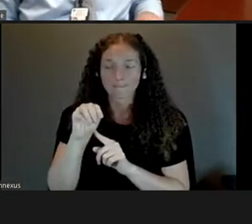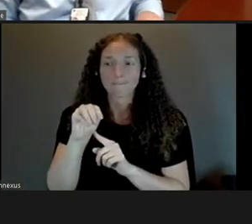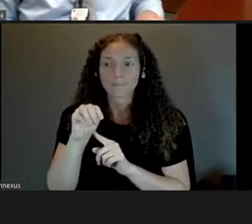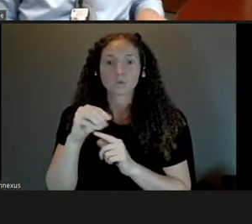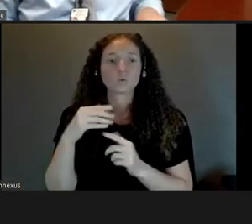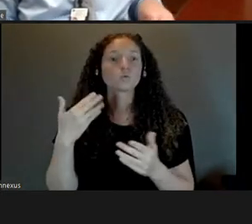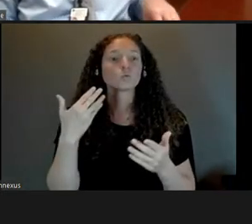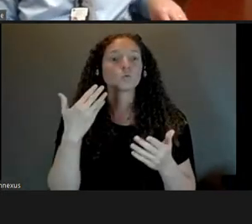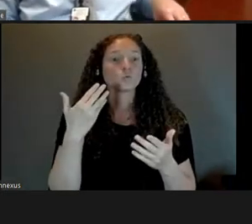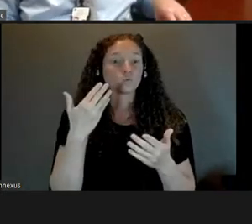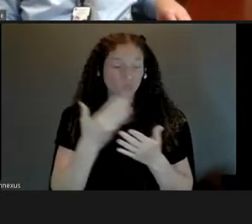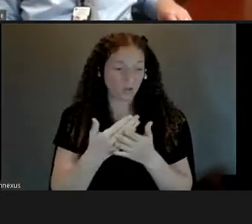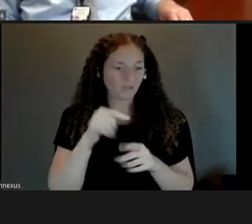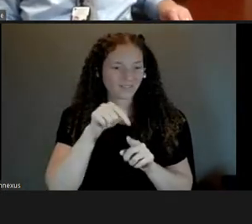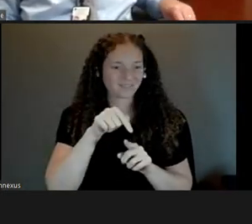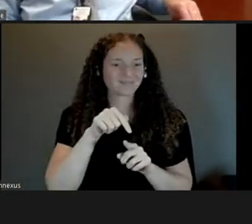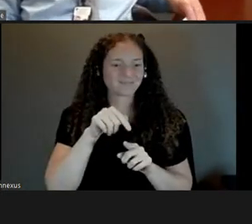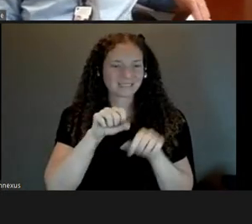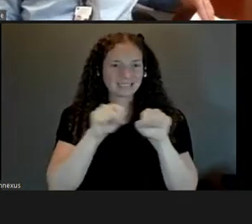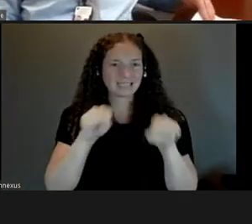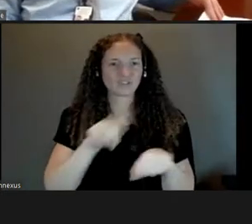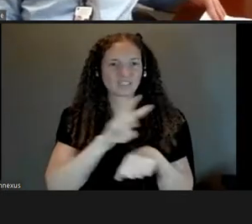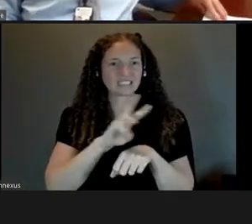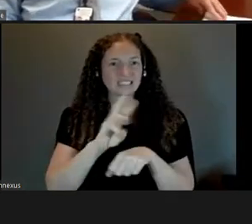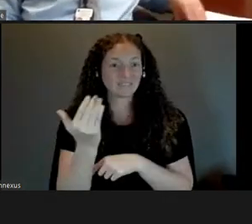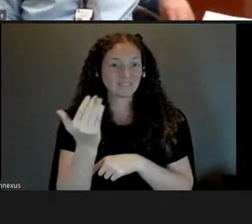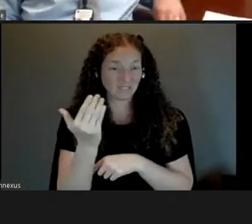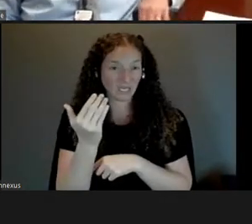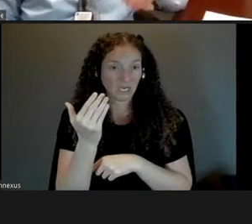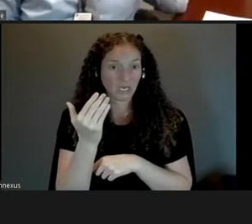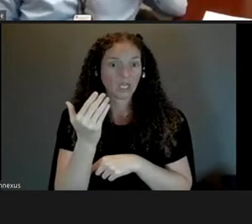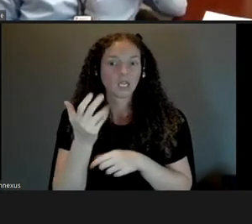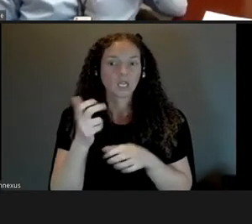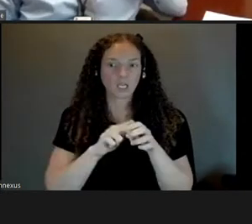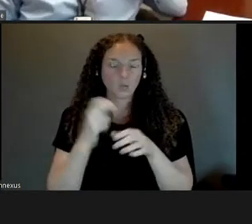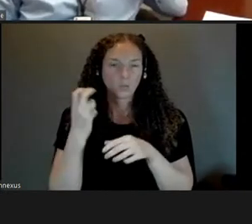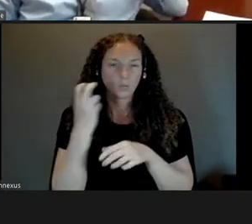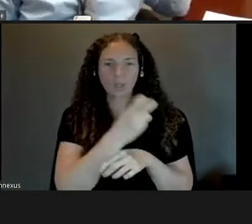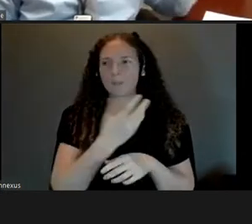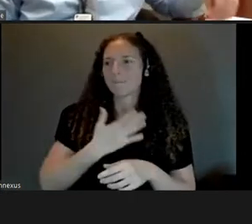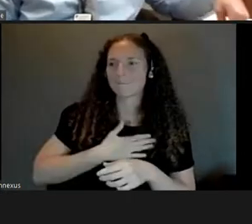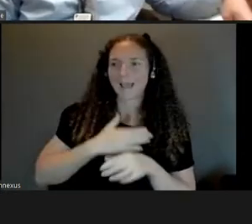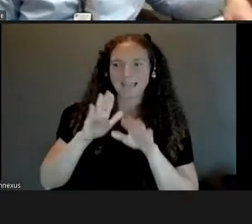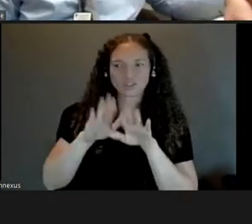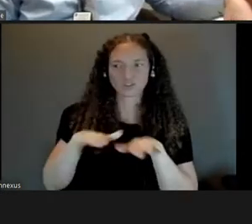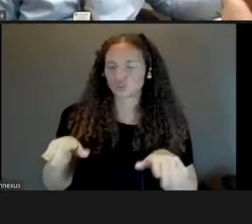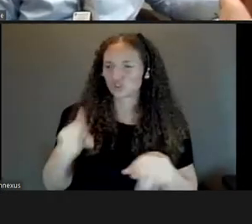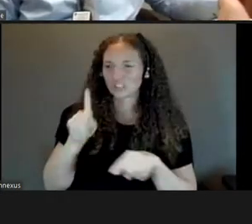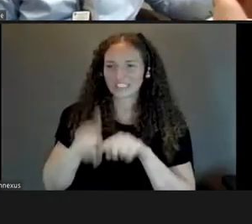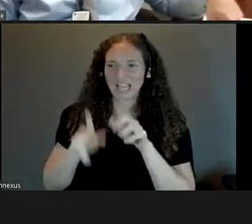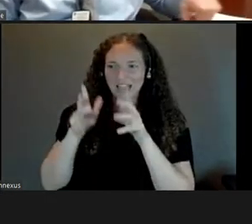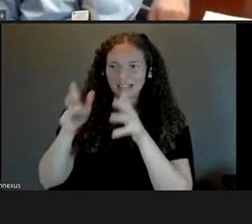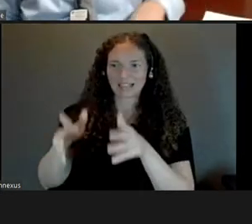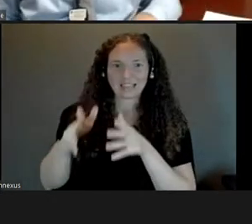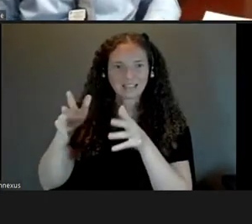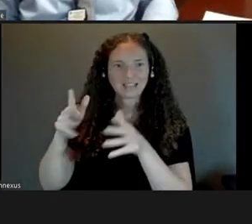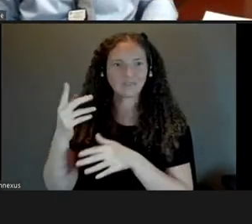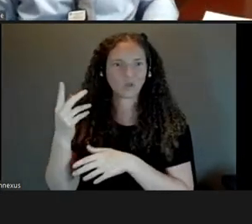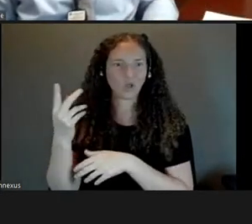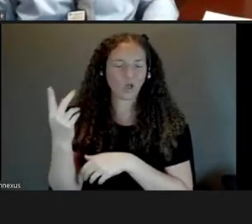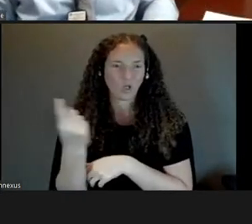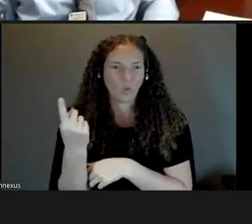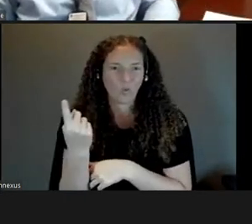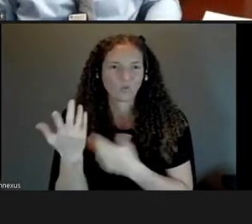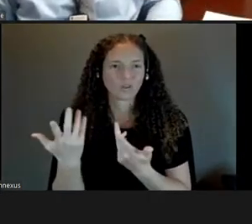6:15 a.m. train. That is nearly impossible. My children cannot be alone. I would hope that an organization like the Long